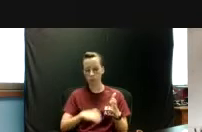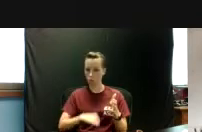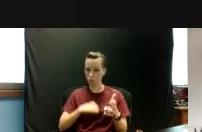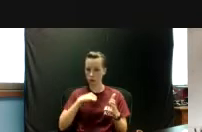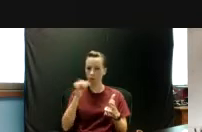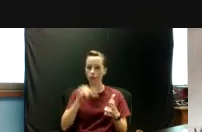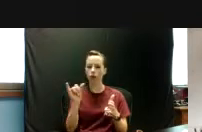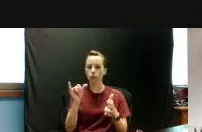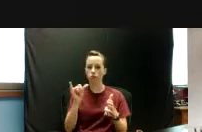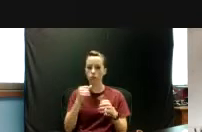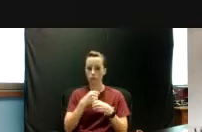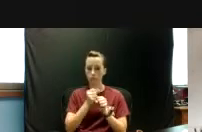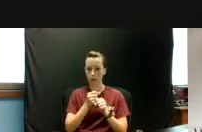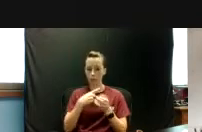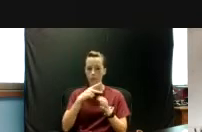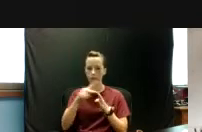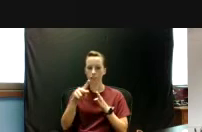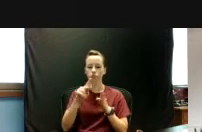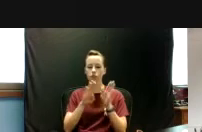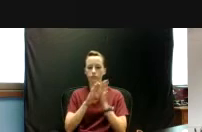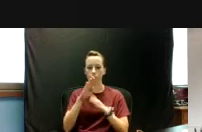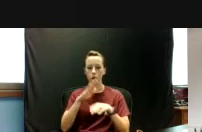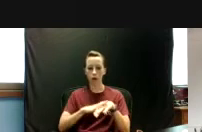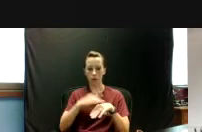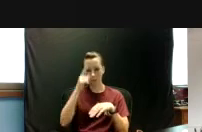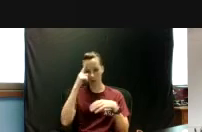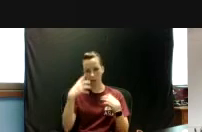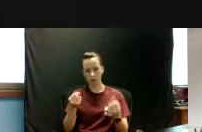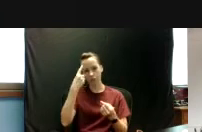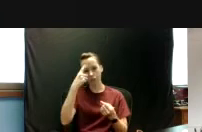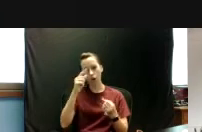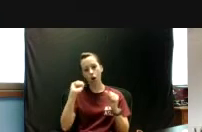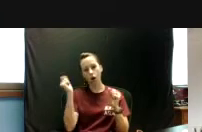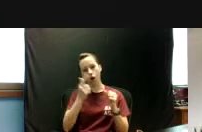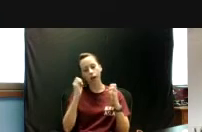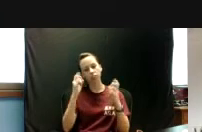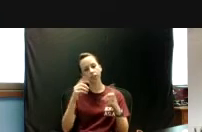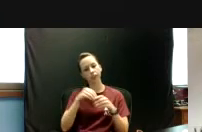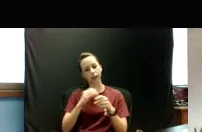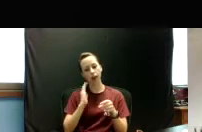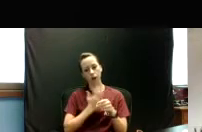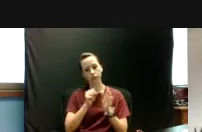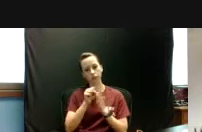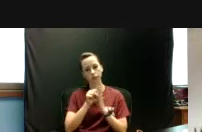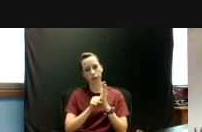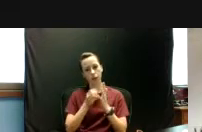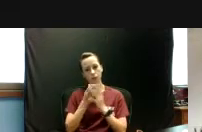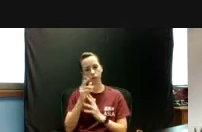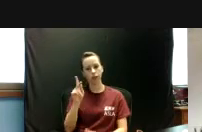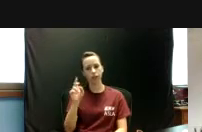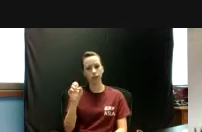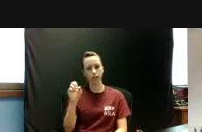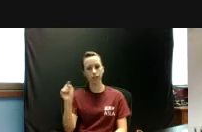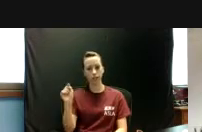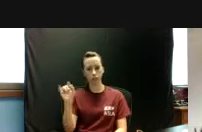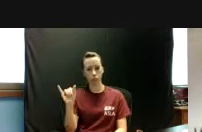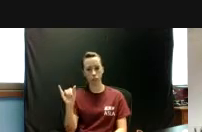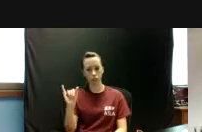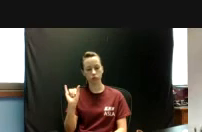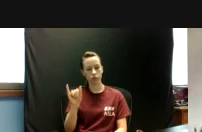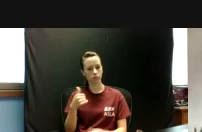a professional development on mental health for all educators in our state through KET as well. So that's all I